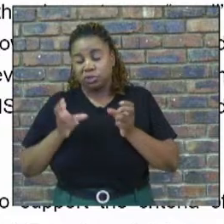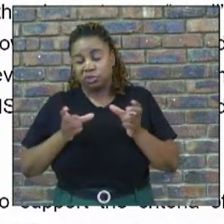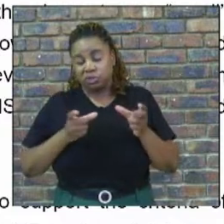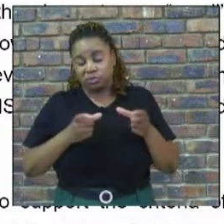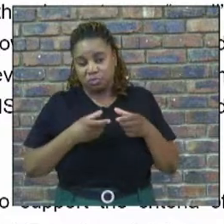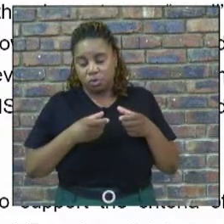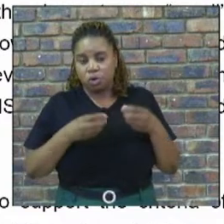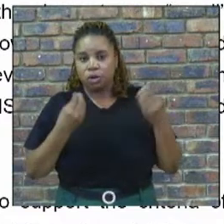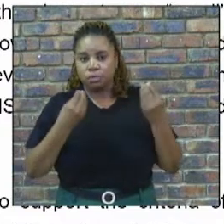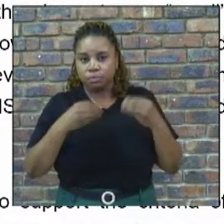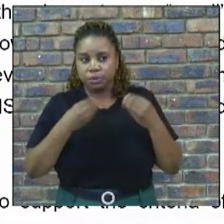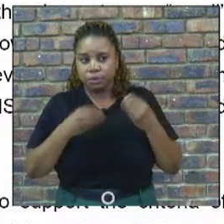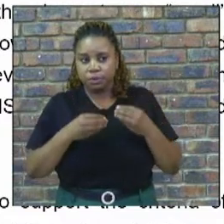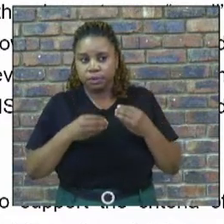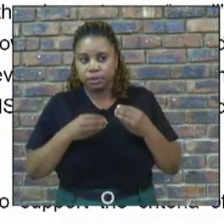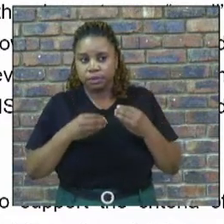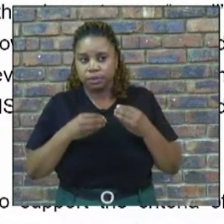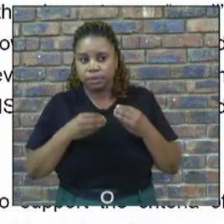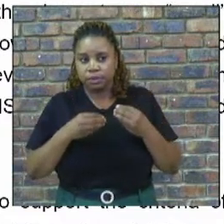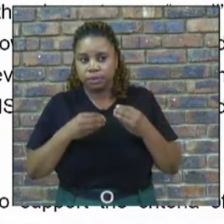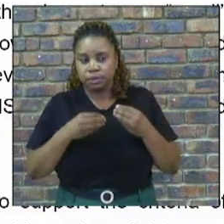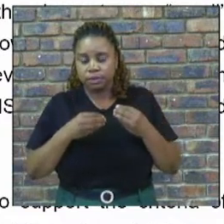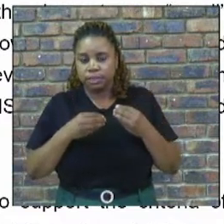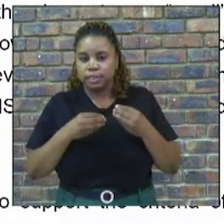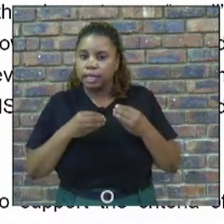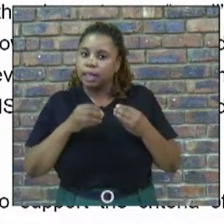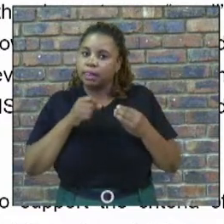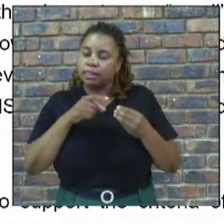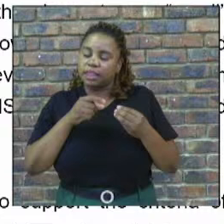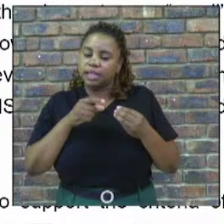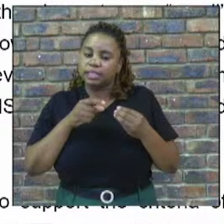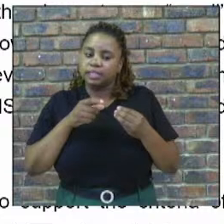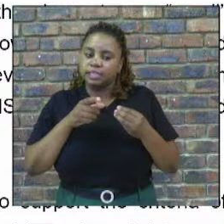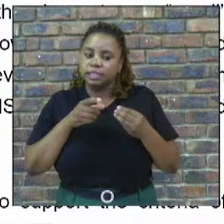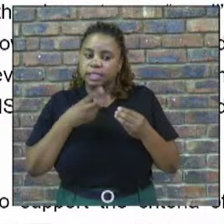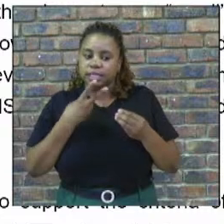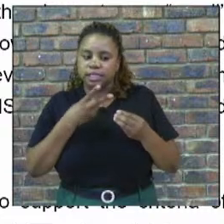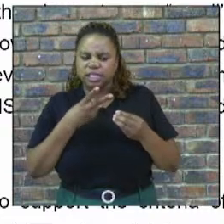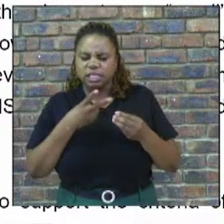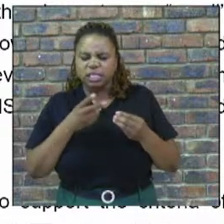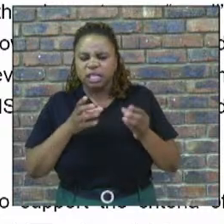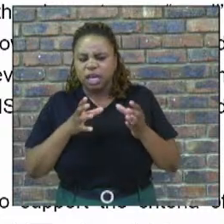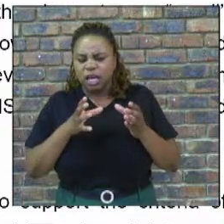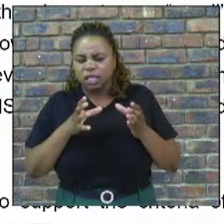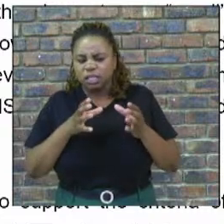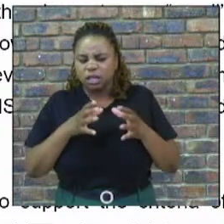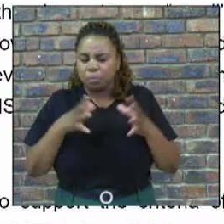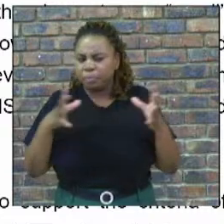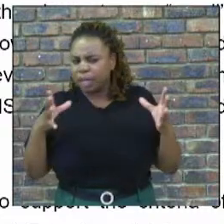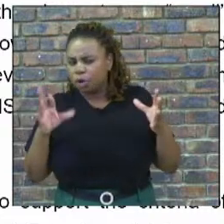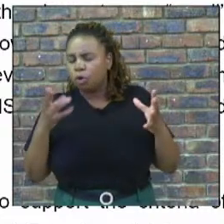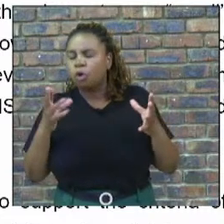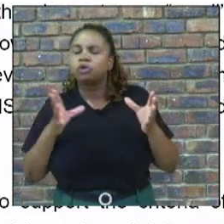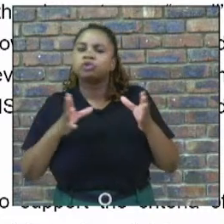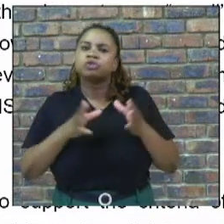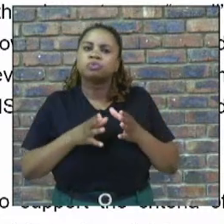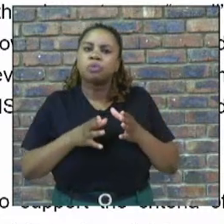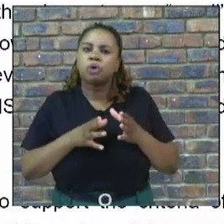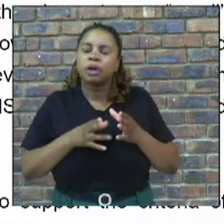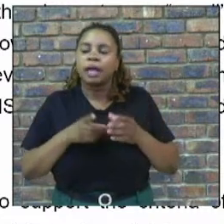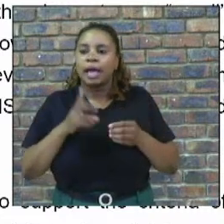others, sets the size categories as well as the criteria and the thresholds determining the